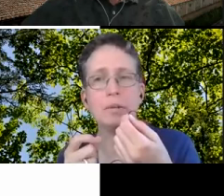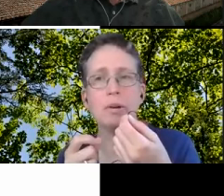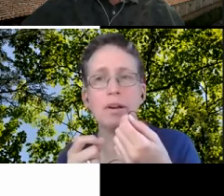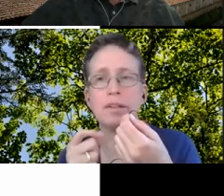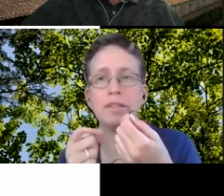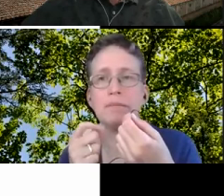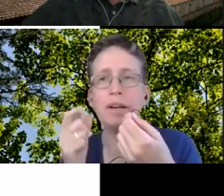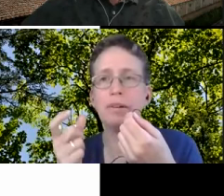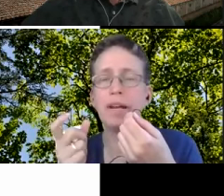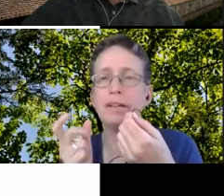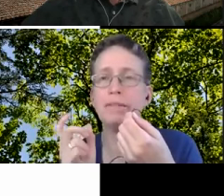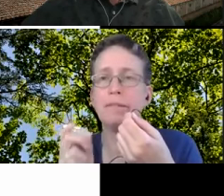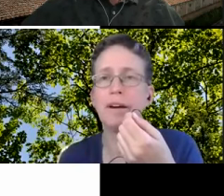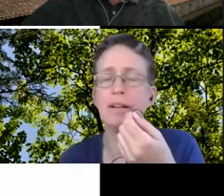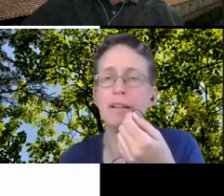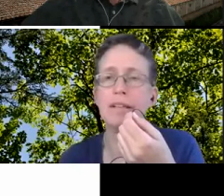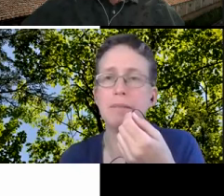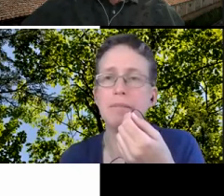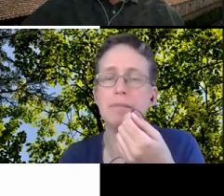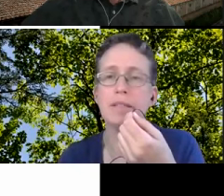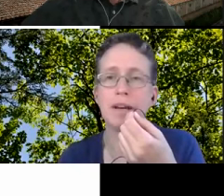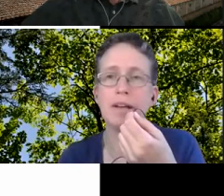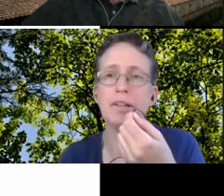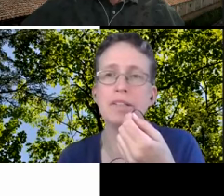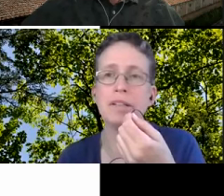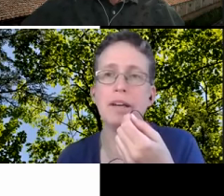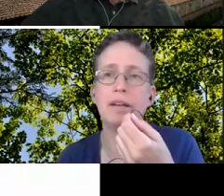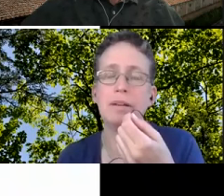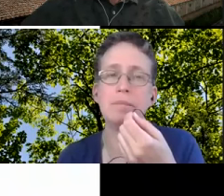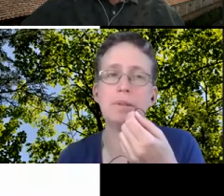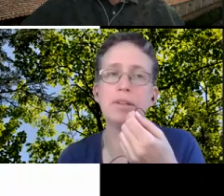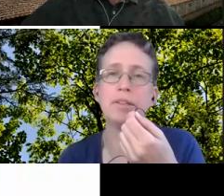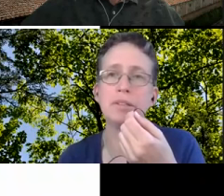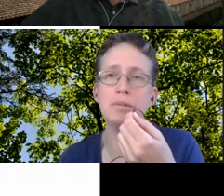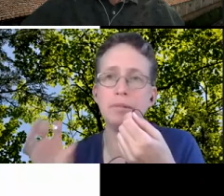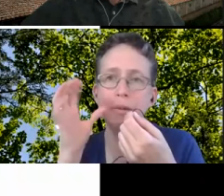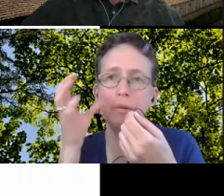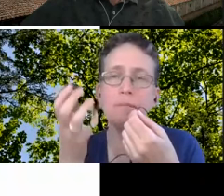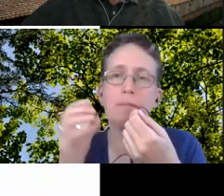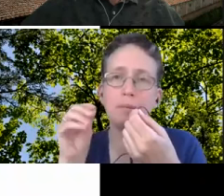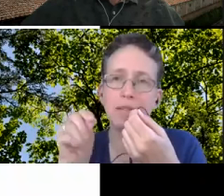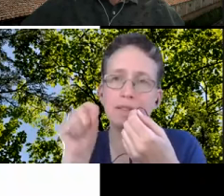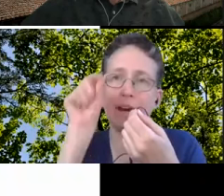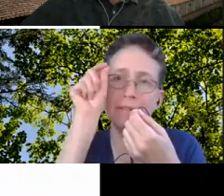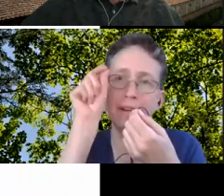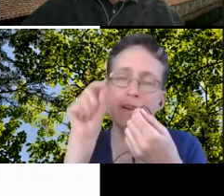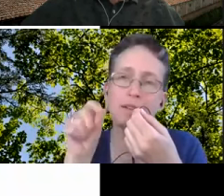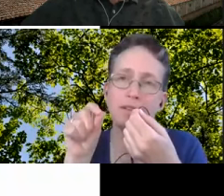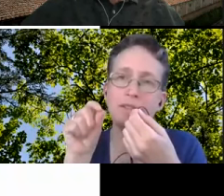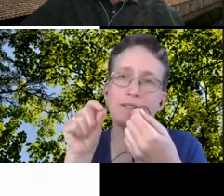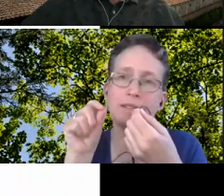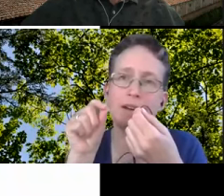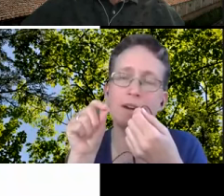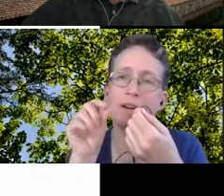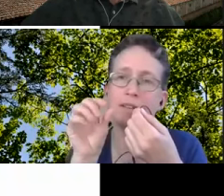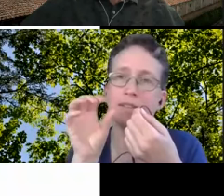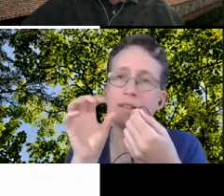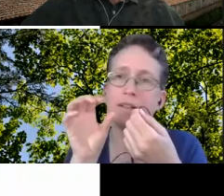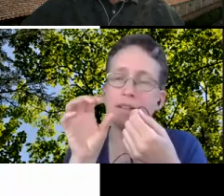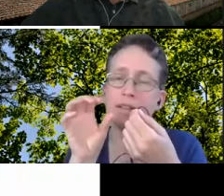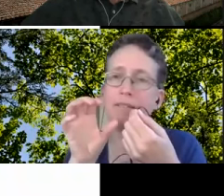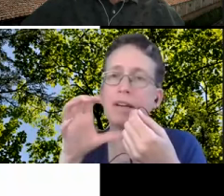either or. There's some very creative landscape designers and builders who come up with ways to have dense